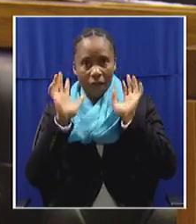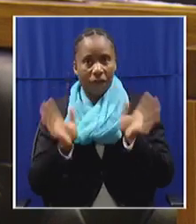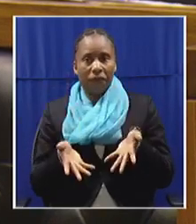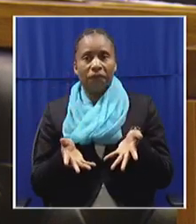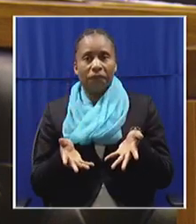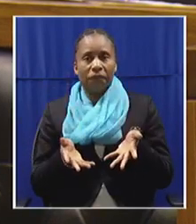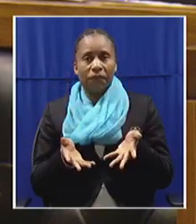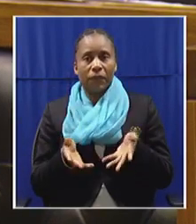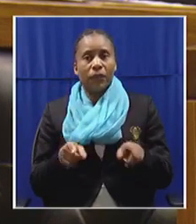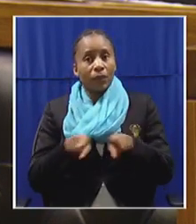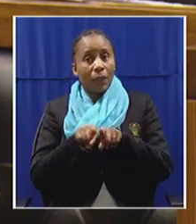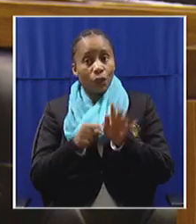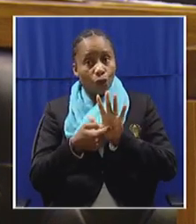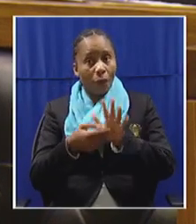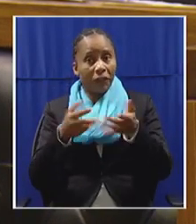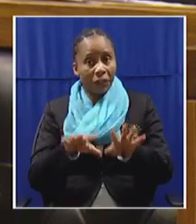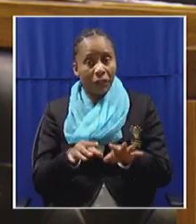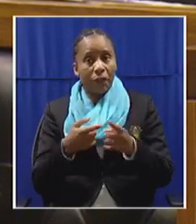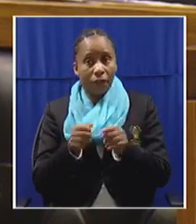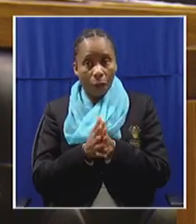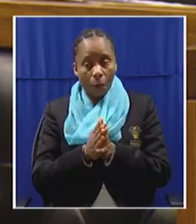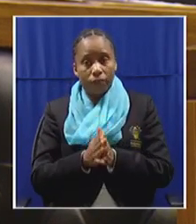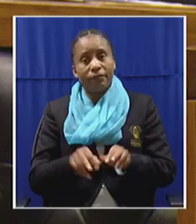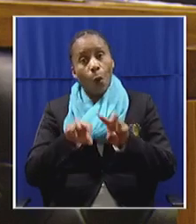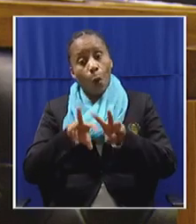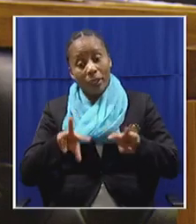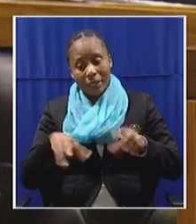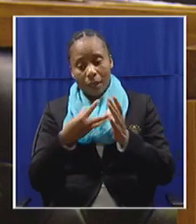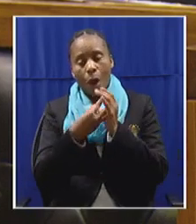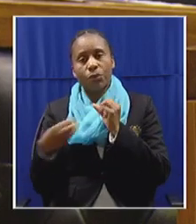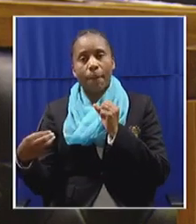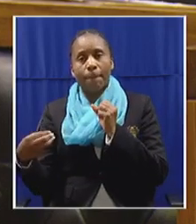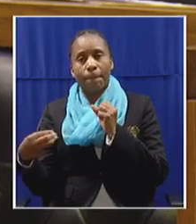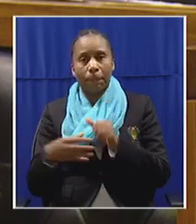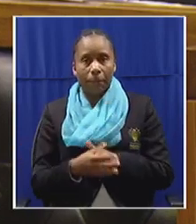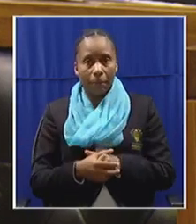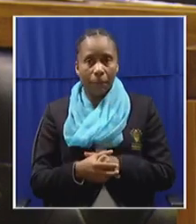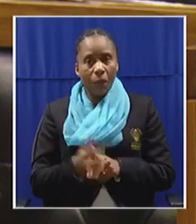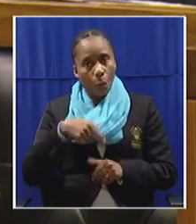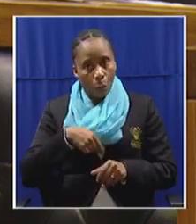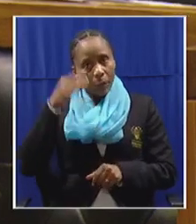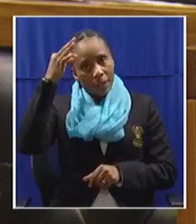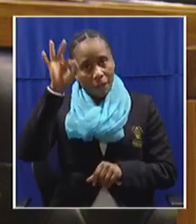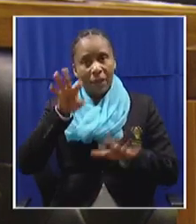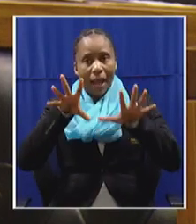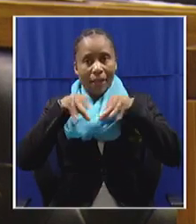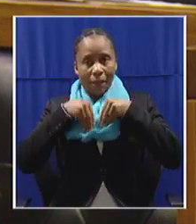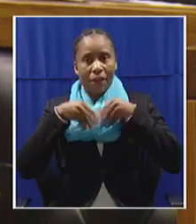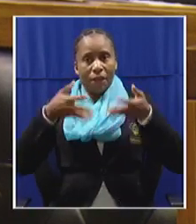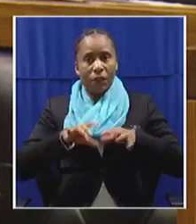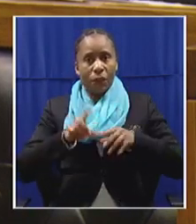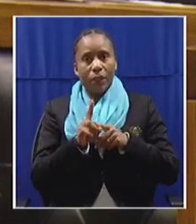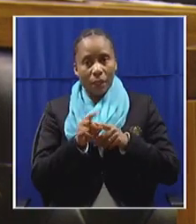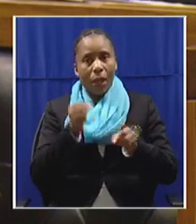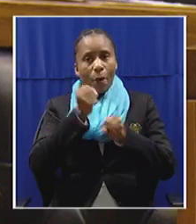as shown by the audit outcomes. And as government, we've accepted that we cannot make